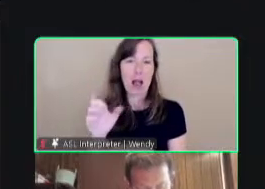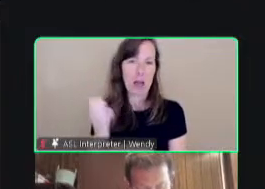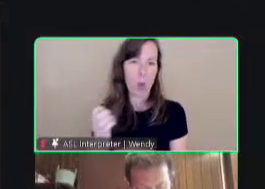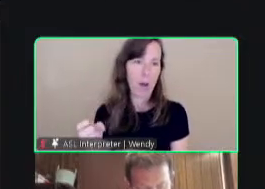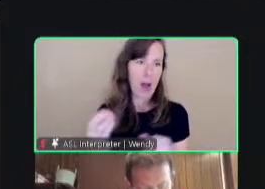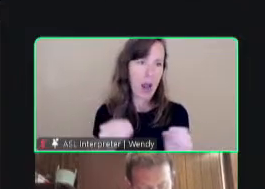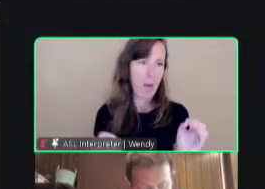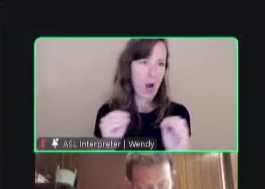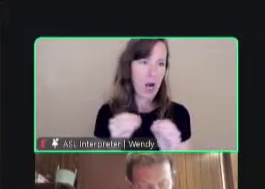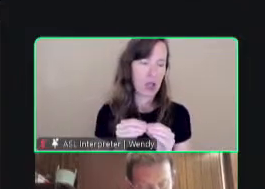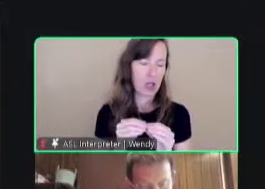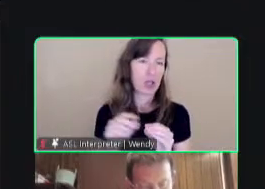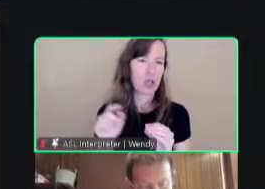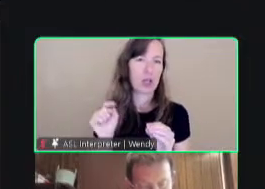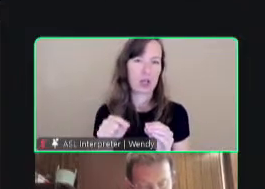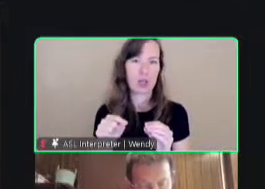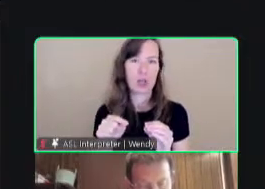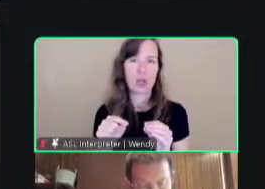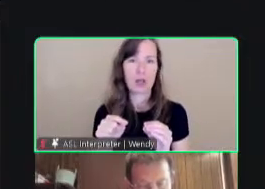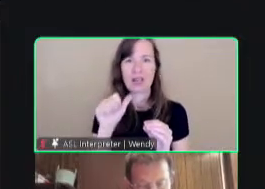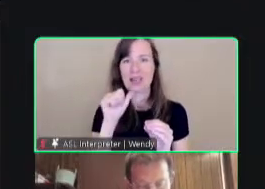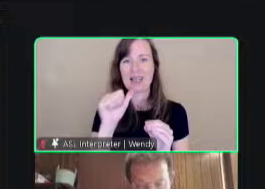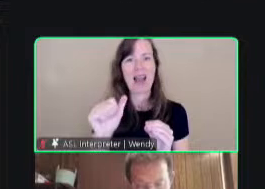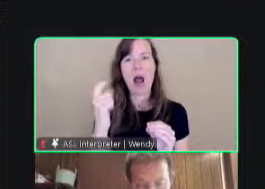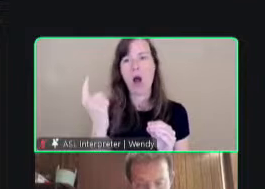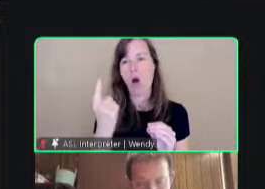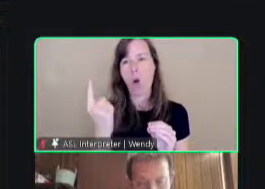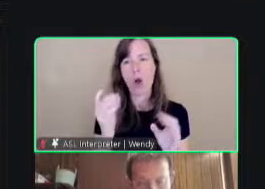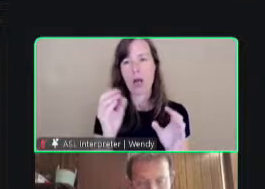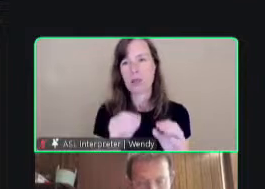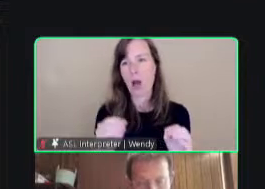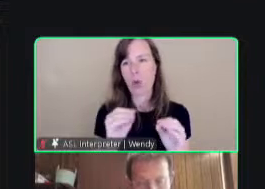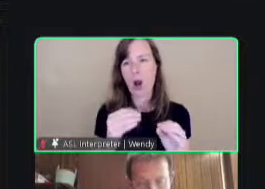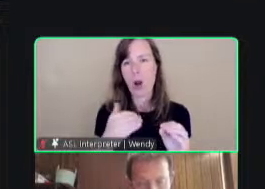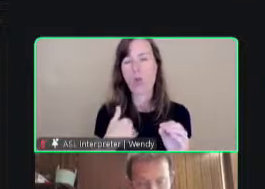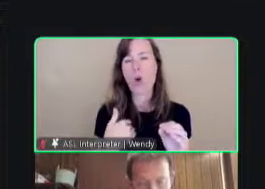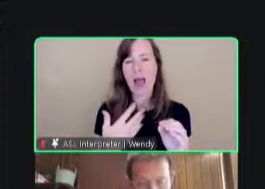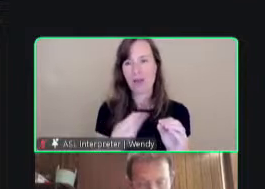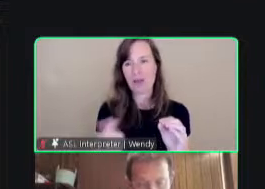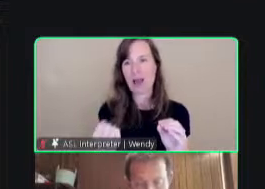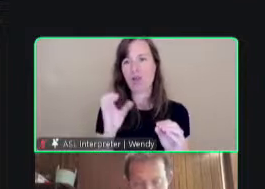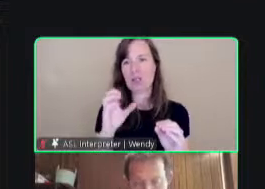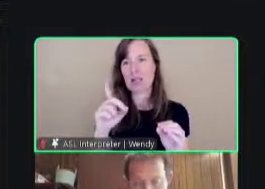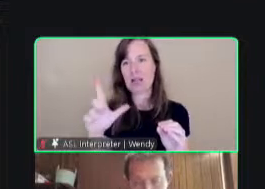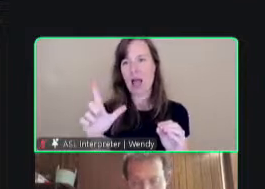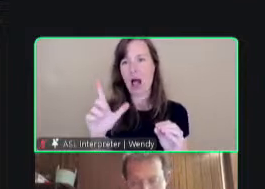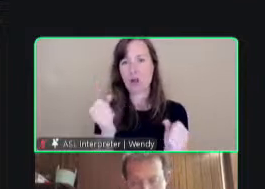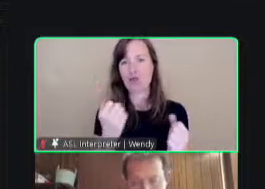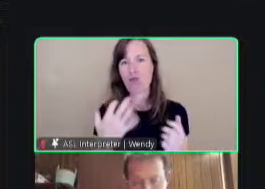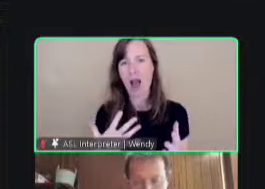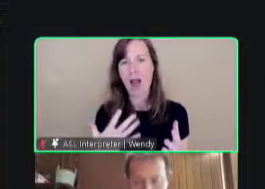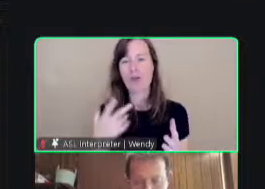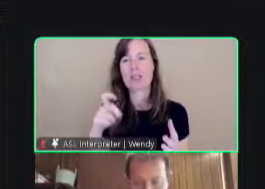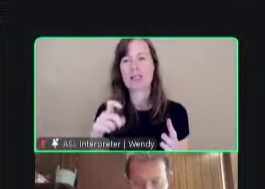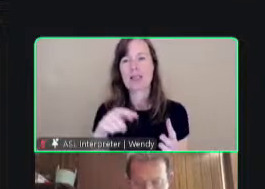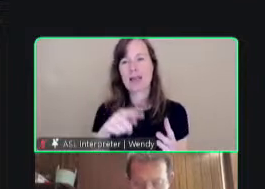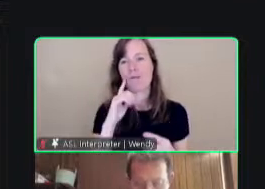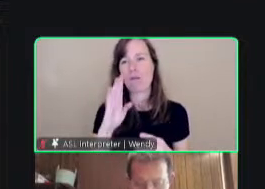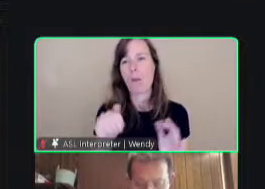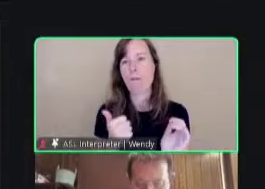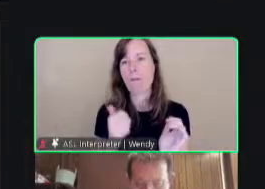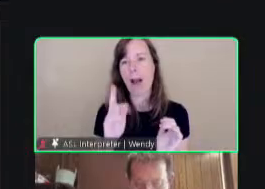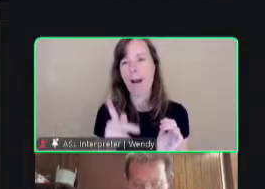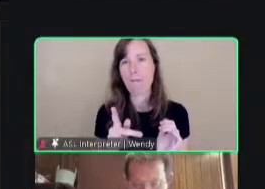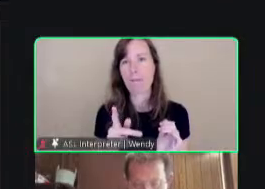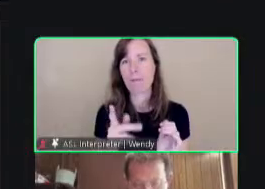CDO equipment operators do not always operate. We have several CDO drivers. We need that for backup, but at times we only have 1